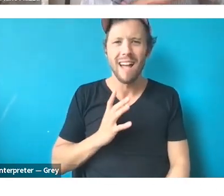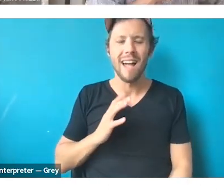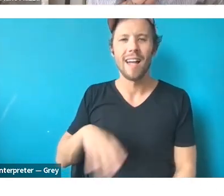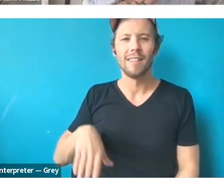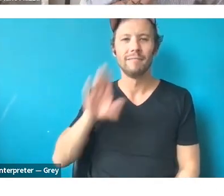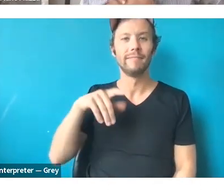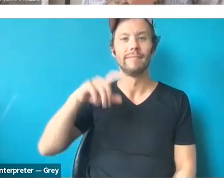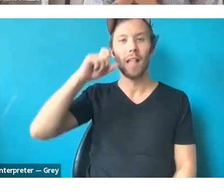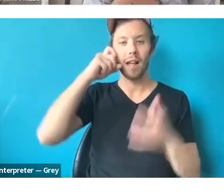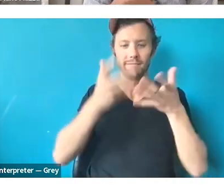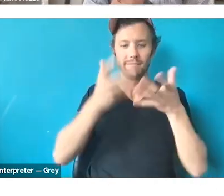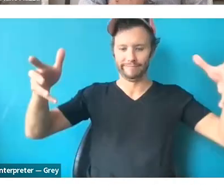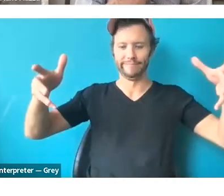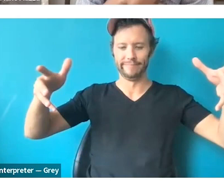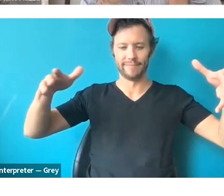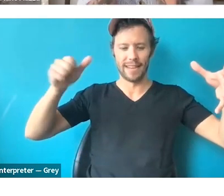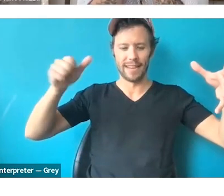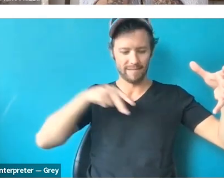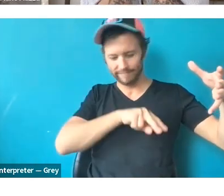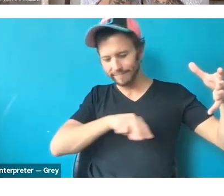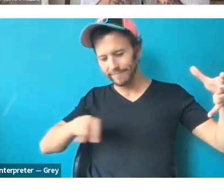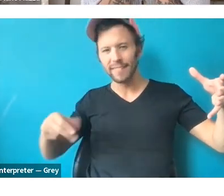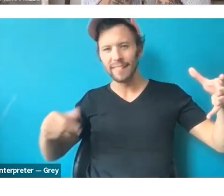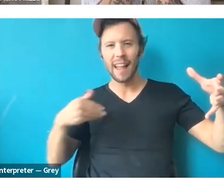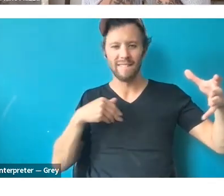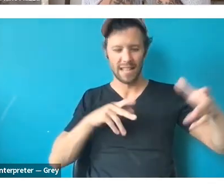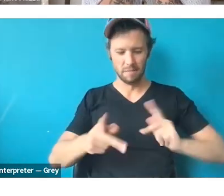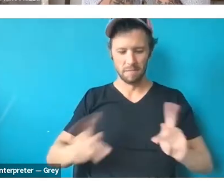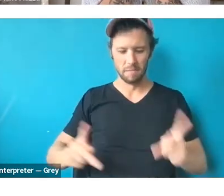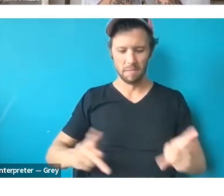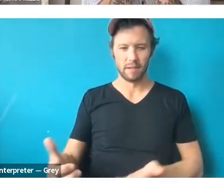restaurant called, oh my God, my brain is turning off.